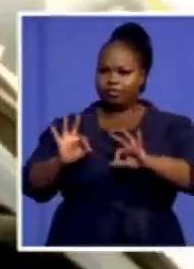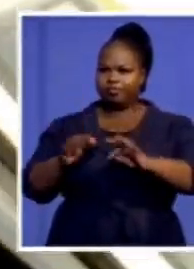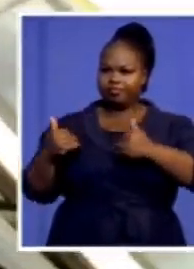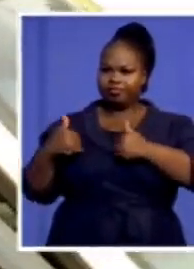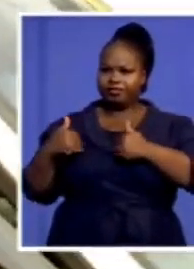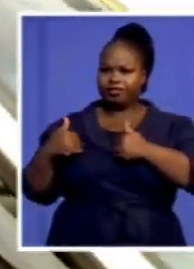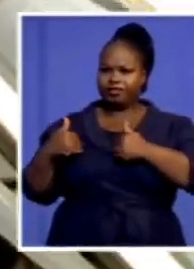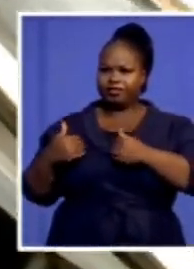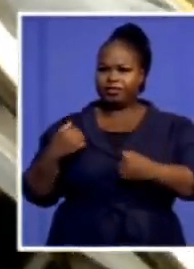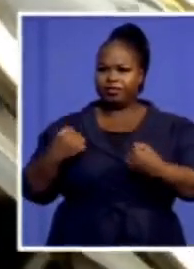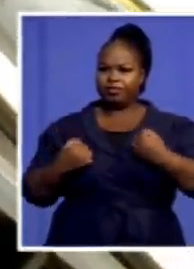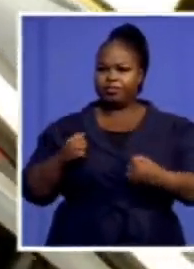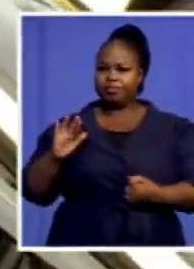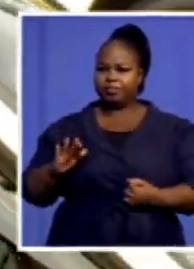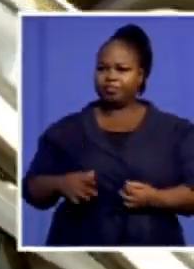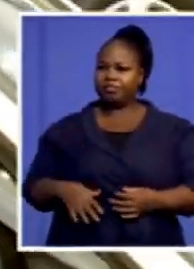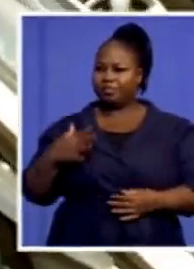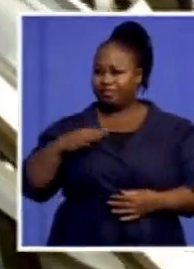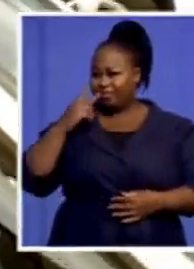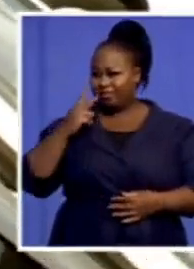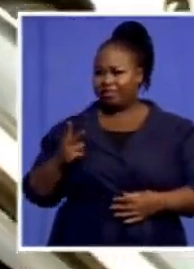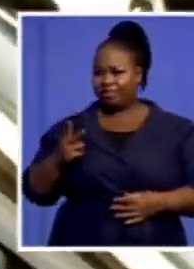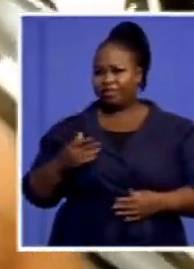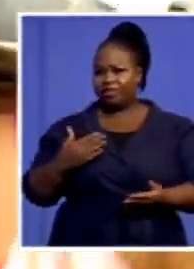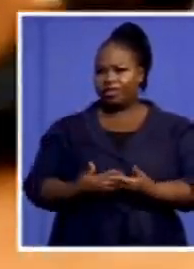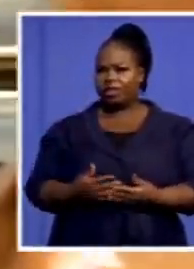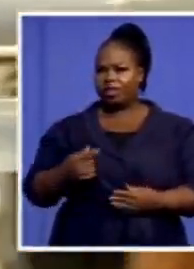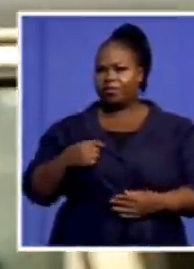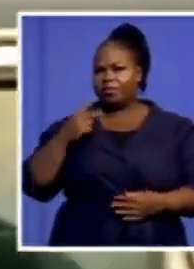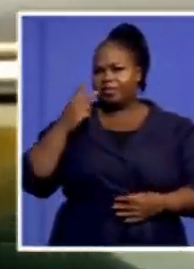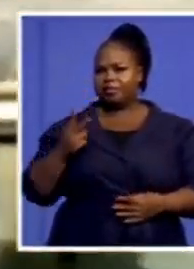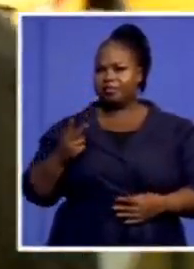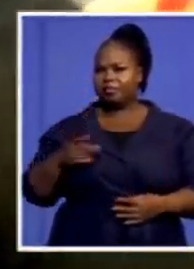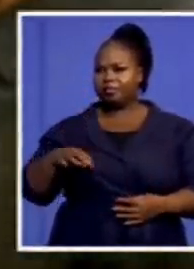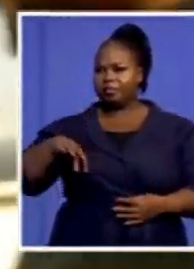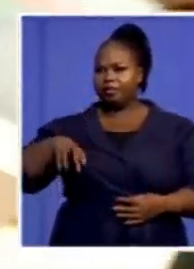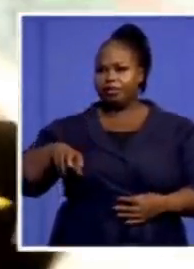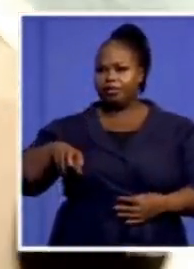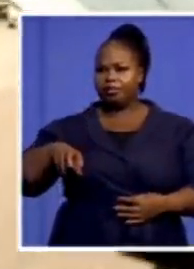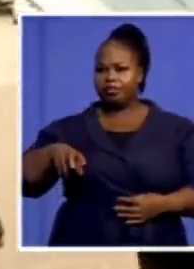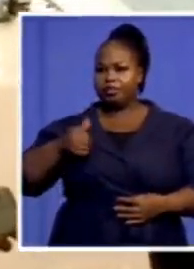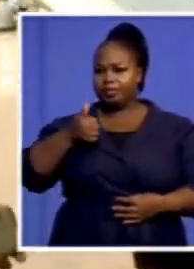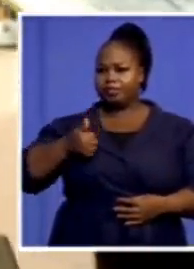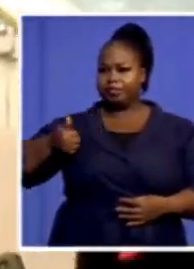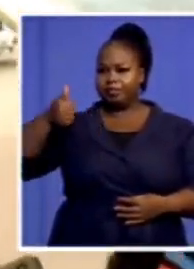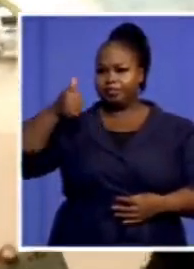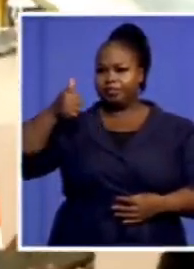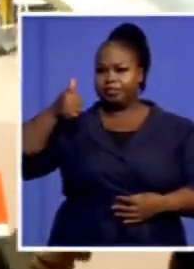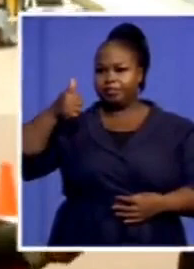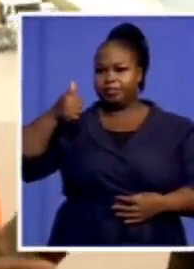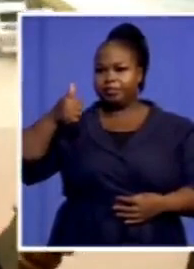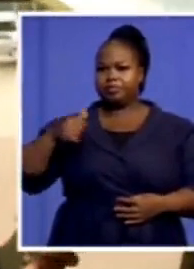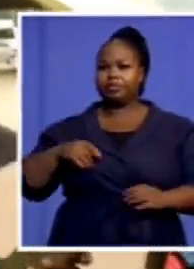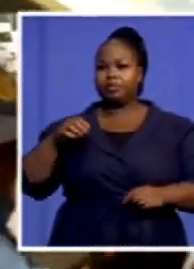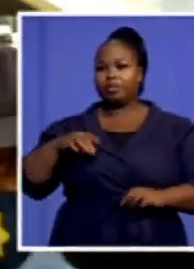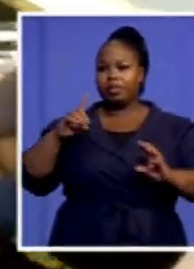see if we can speak. I see the provincial head of the traffic department in the Waterberg region,